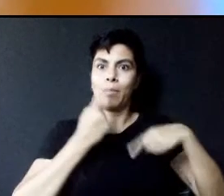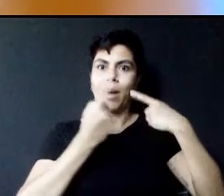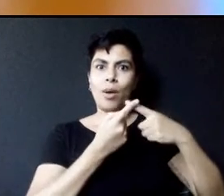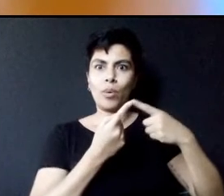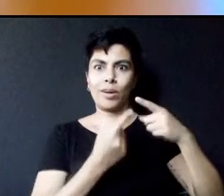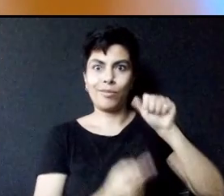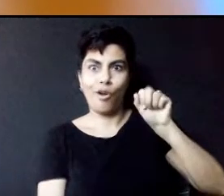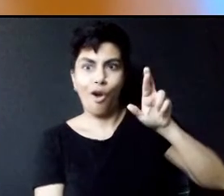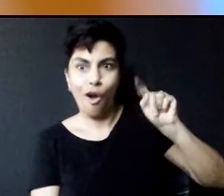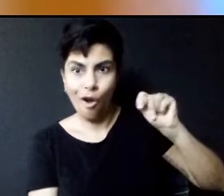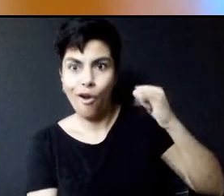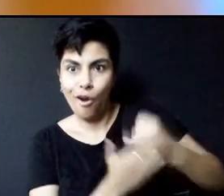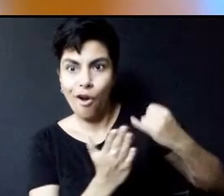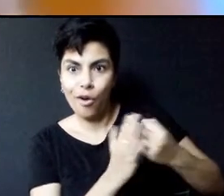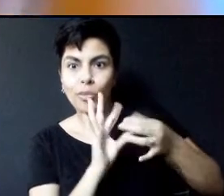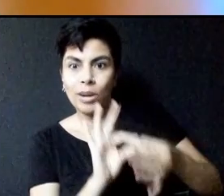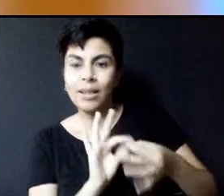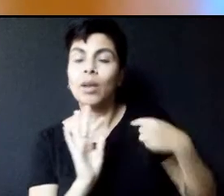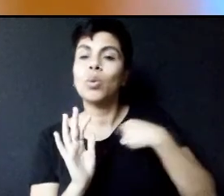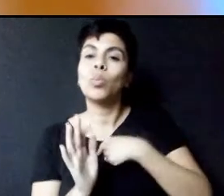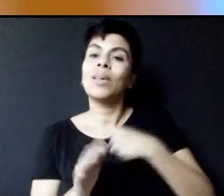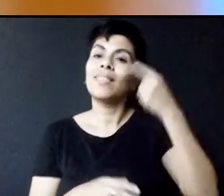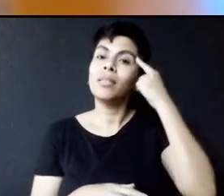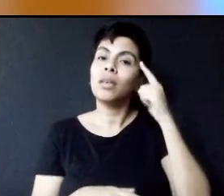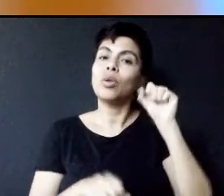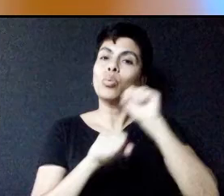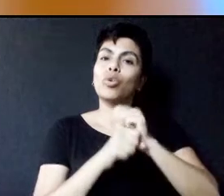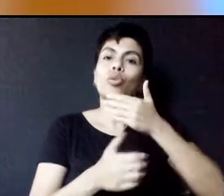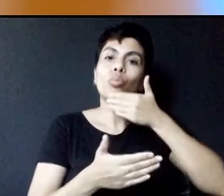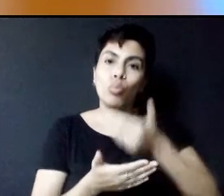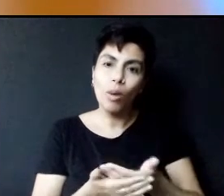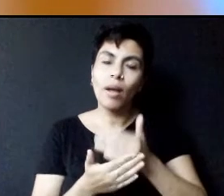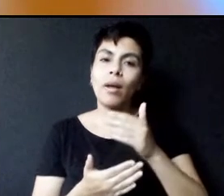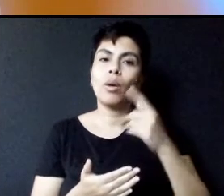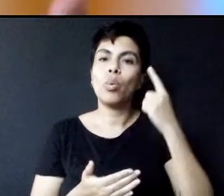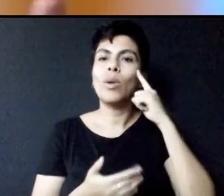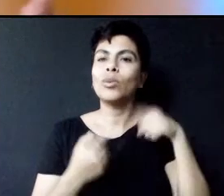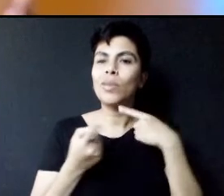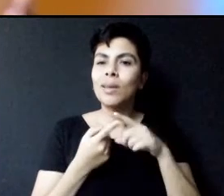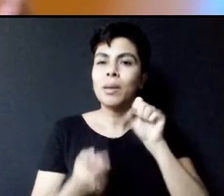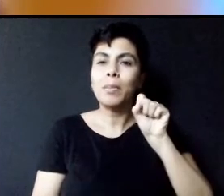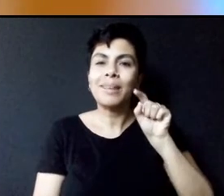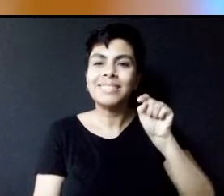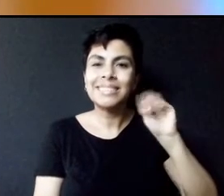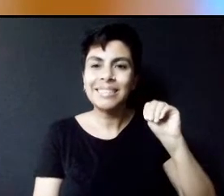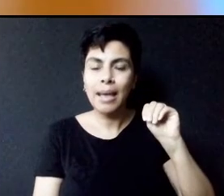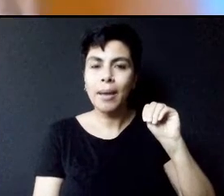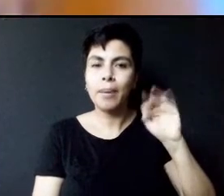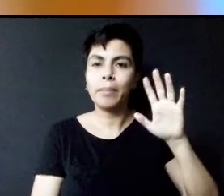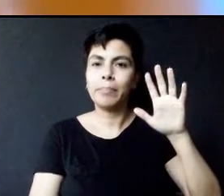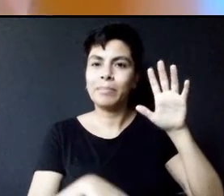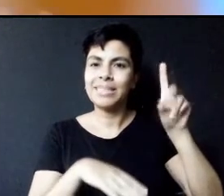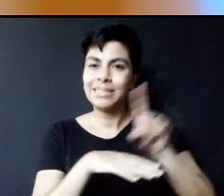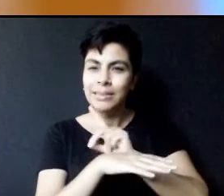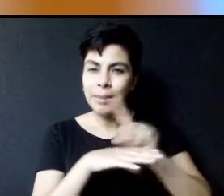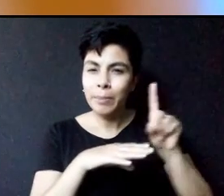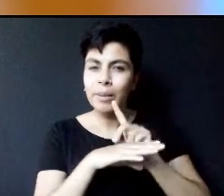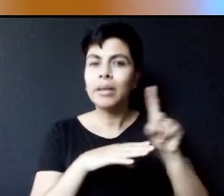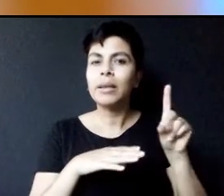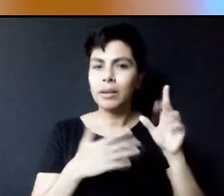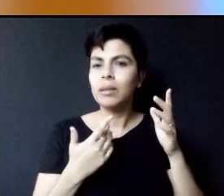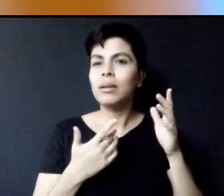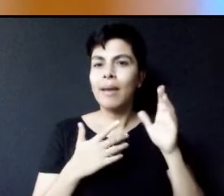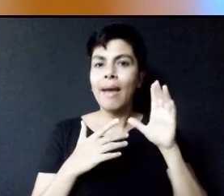think about art are things that we think work really well when you're talking about STEM disciplines and can really push and